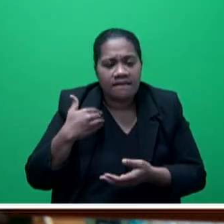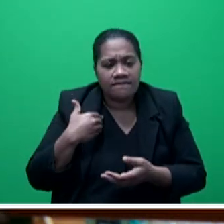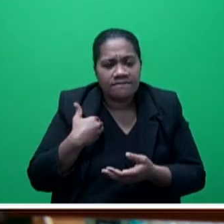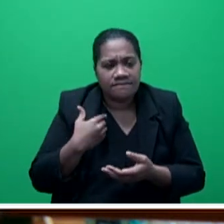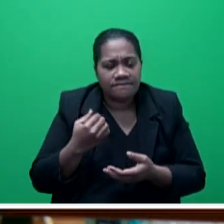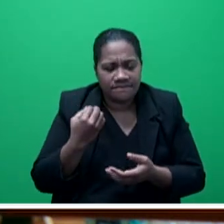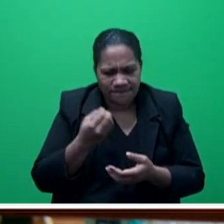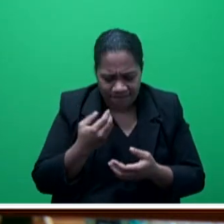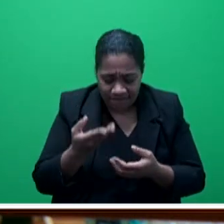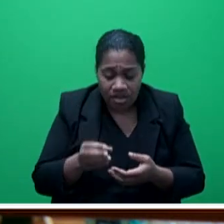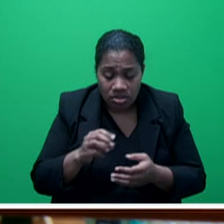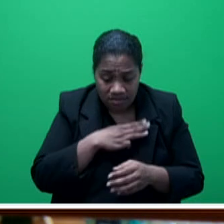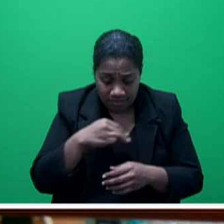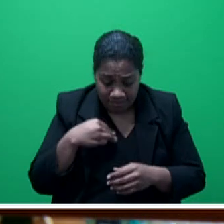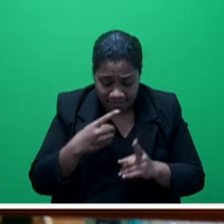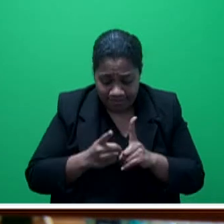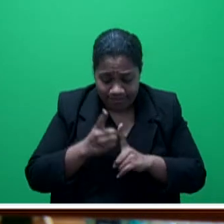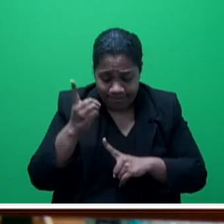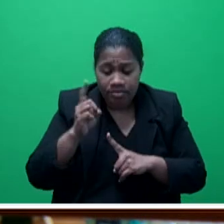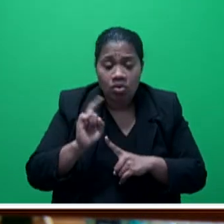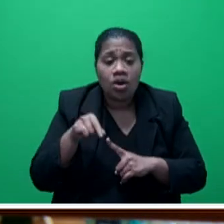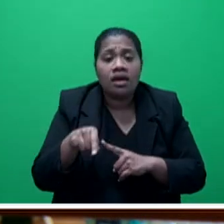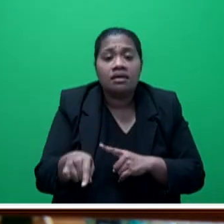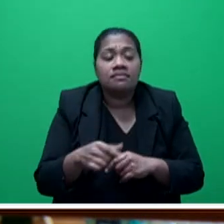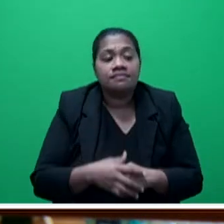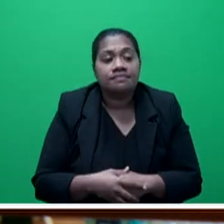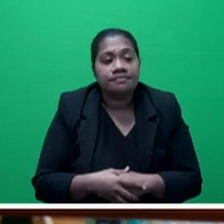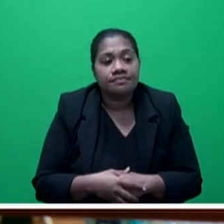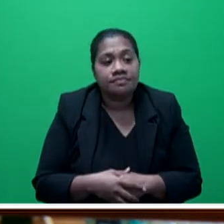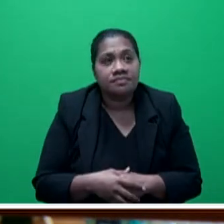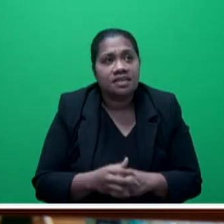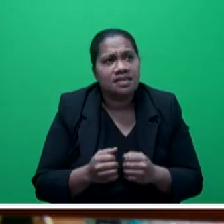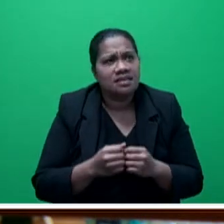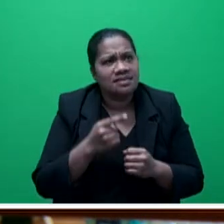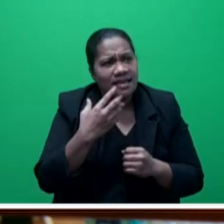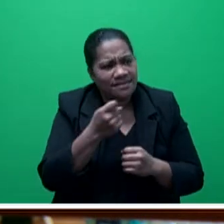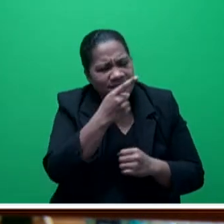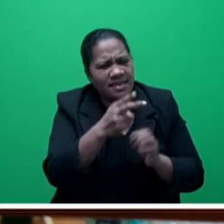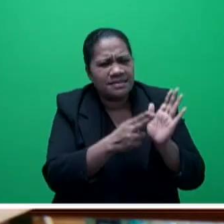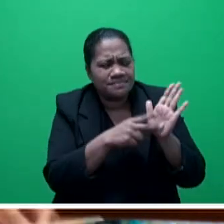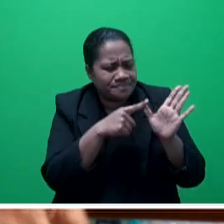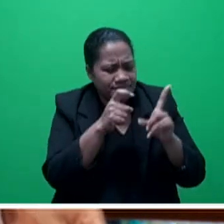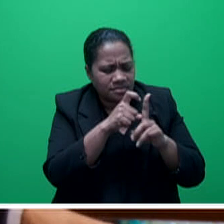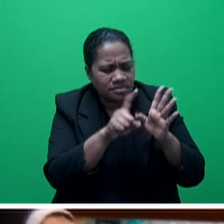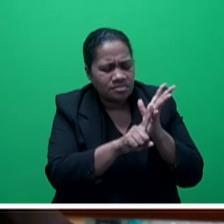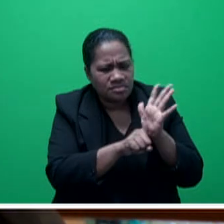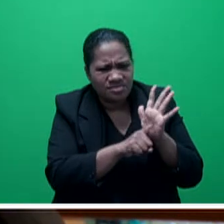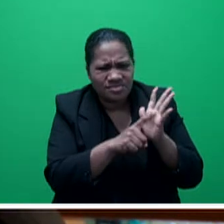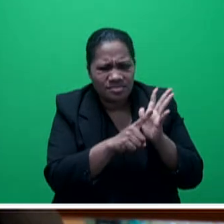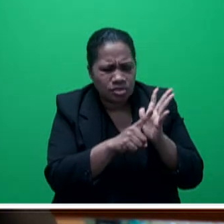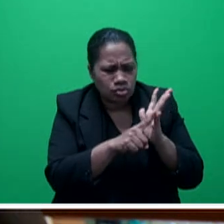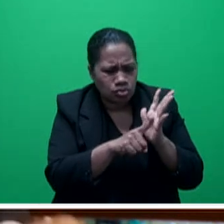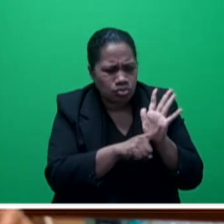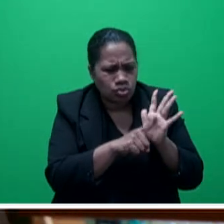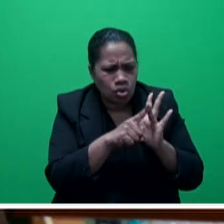Ministry is currently developing a conditioning or composting site at Nandurulolo Research Station in Nosori. Similar sites